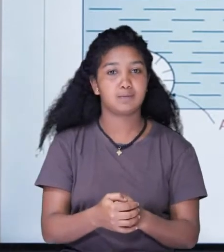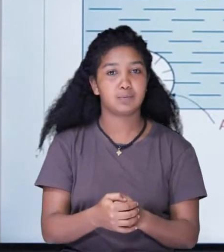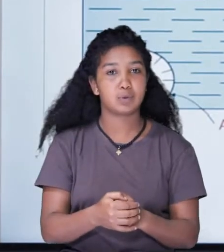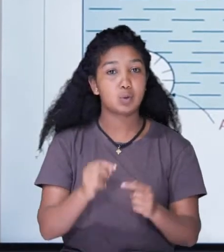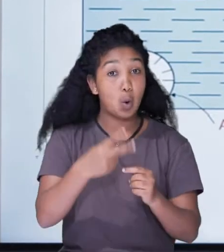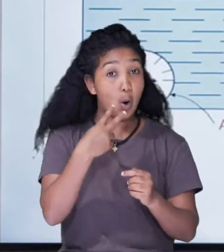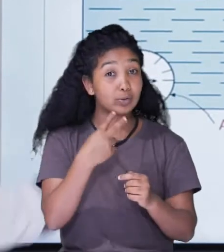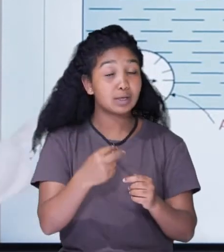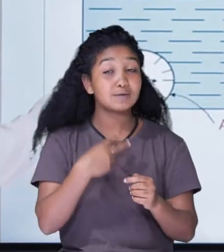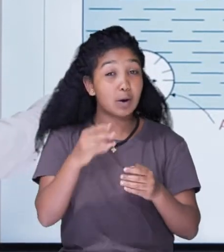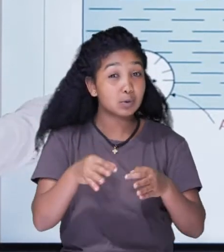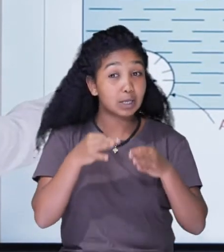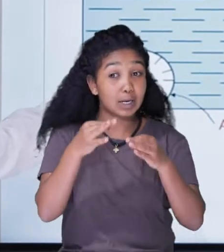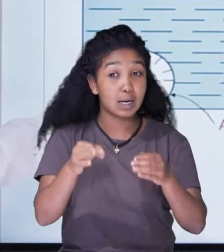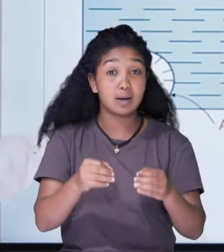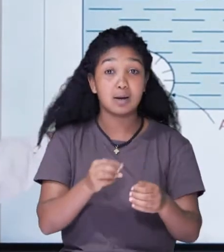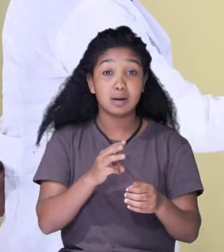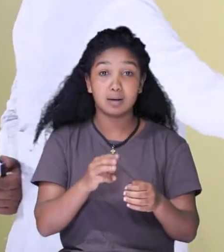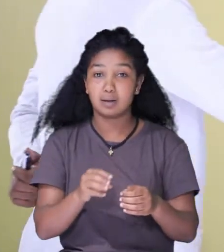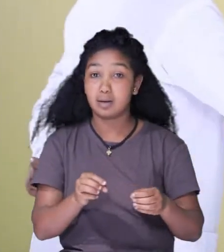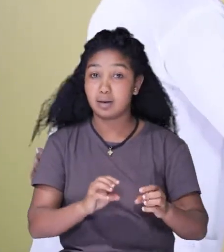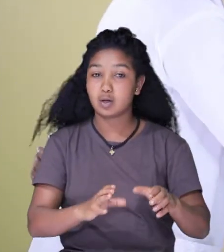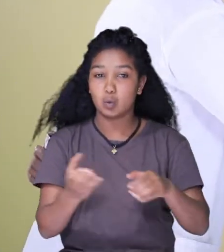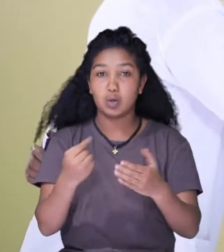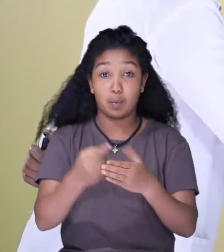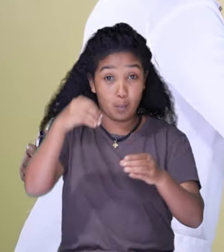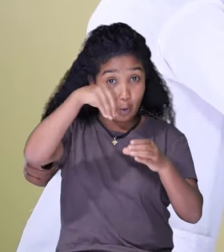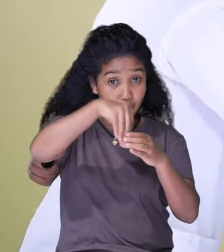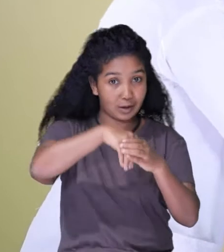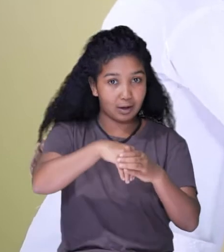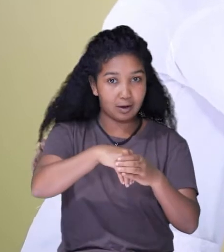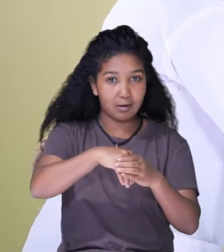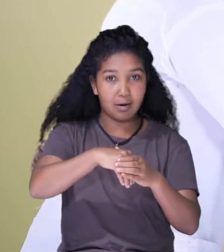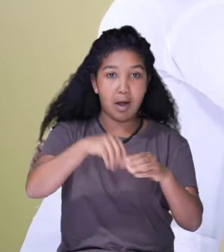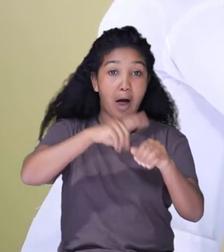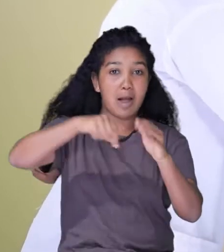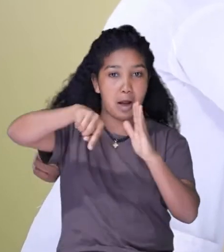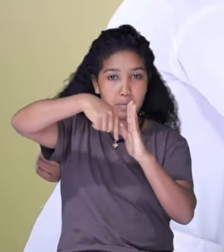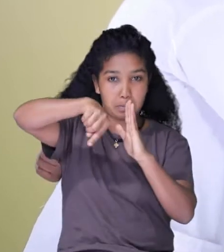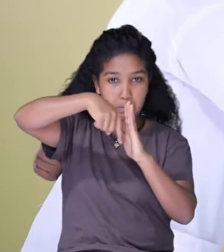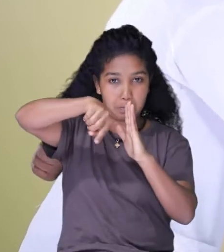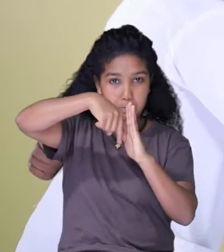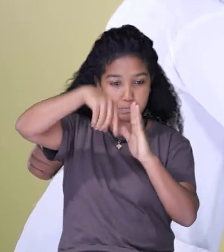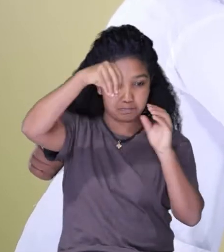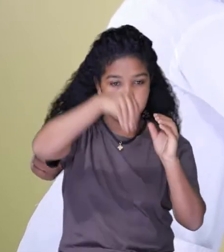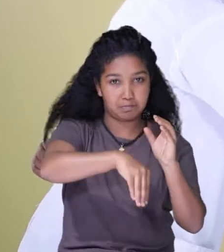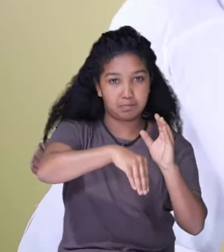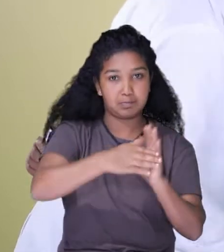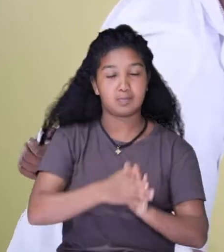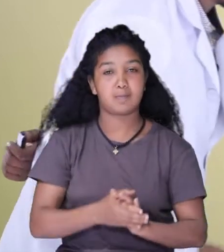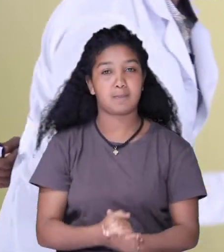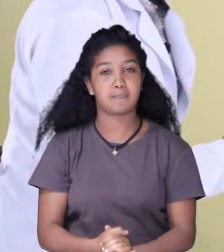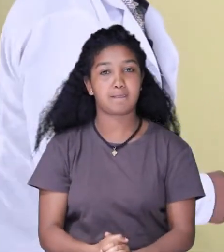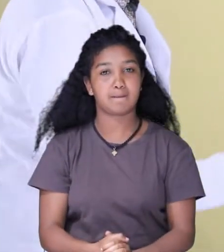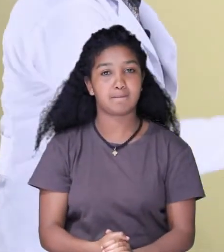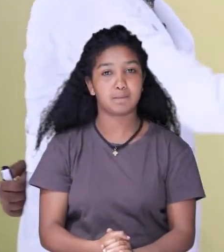To observe sound travel in liquid, we put here alarm clock on the bottom of the